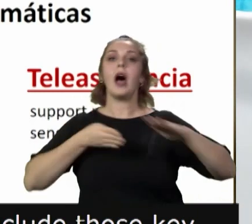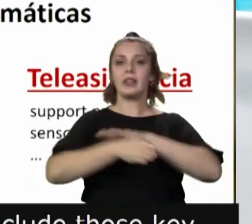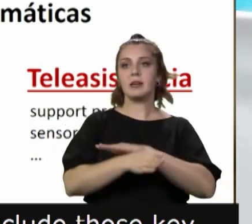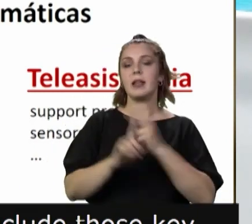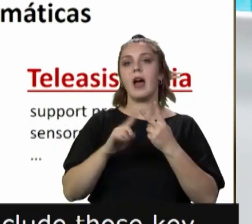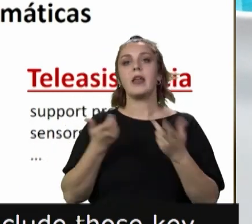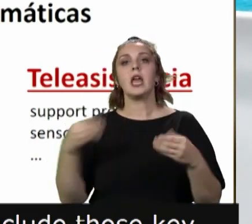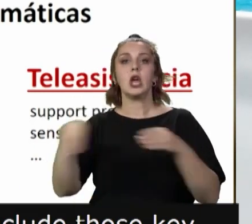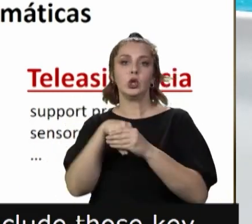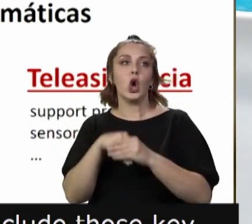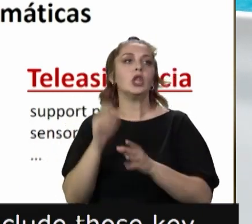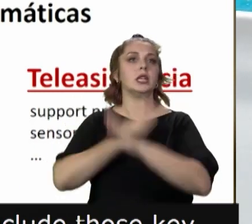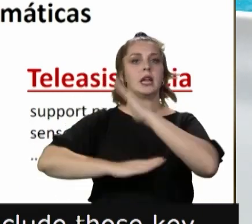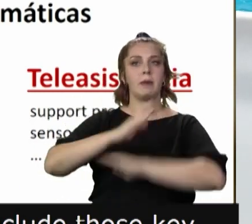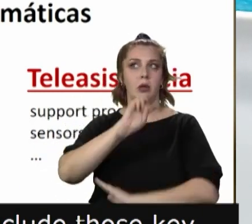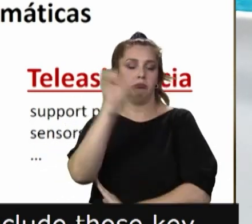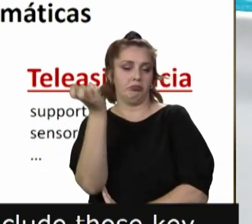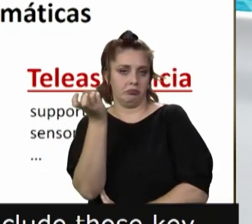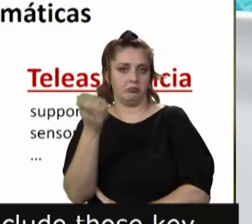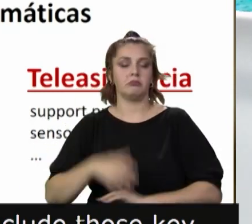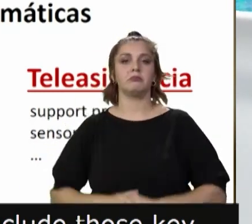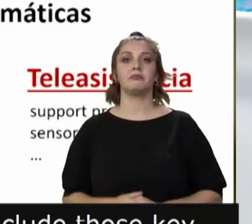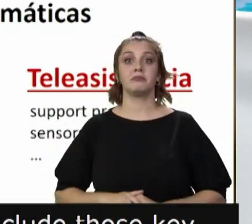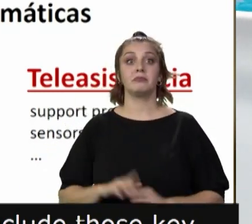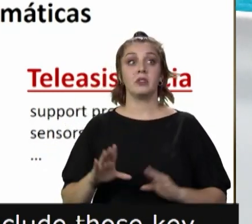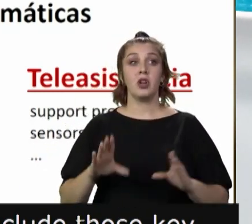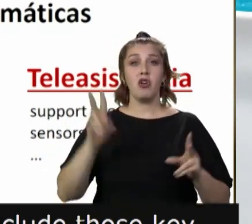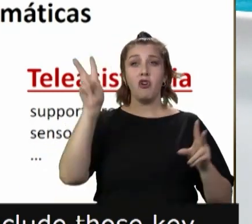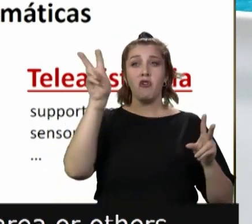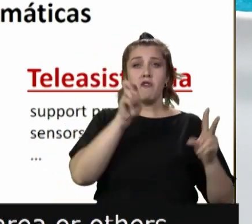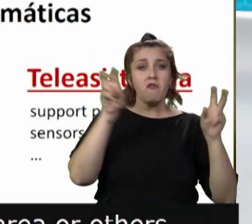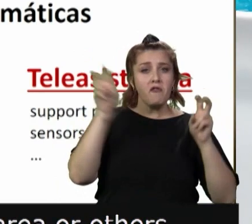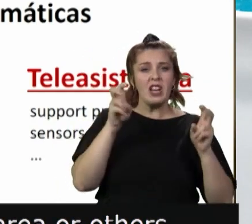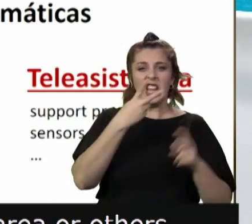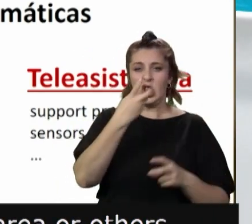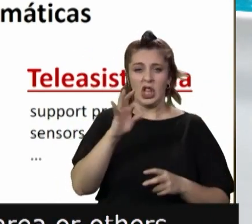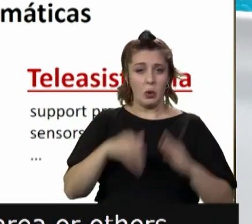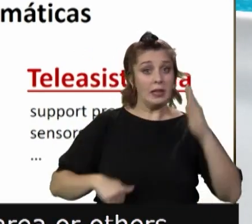area or others more generic, such as accessibility, inclusion, or those.